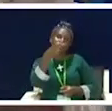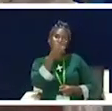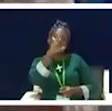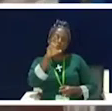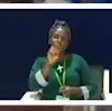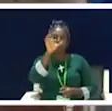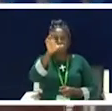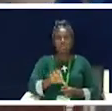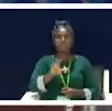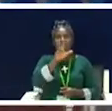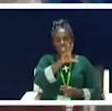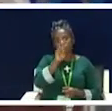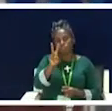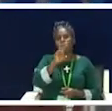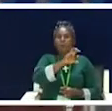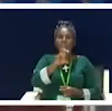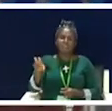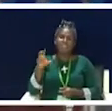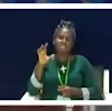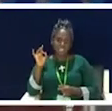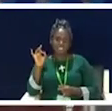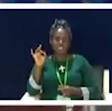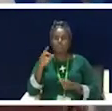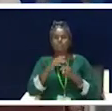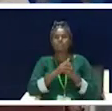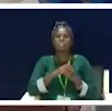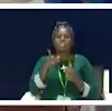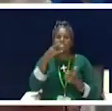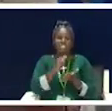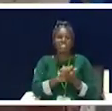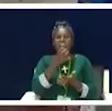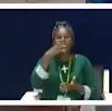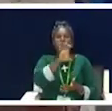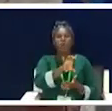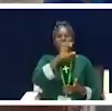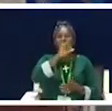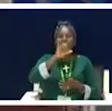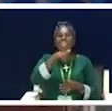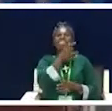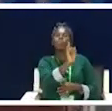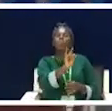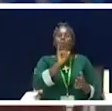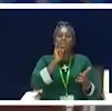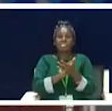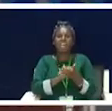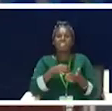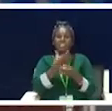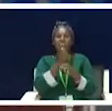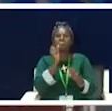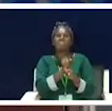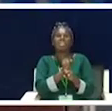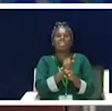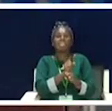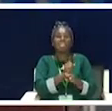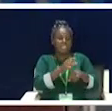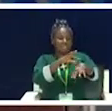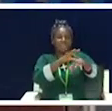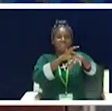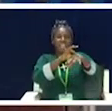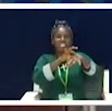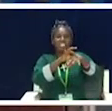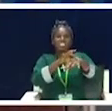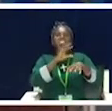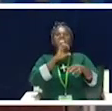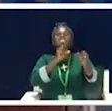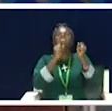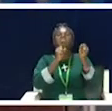8 said, but God is the one who makes arm of flesh his strength. When you make the arm